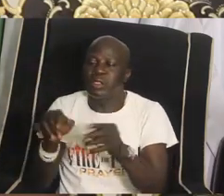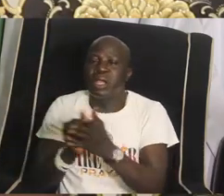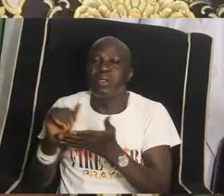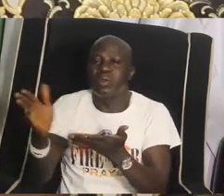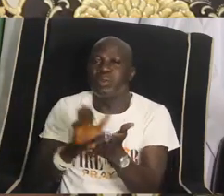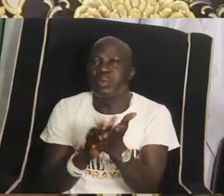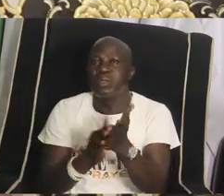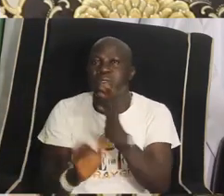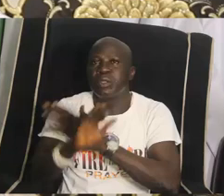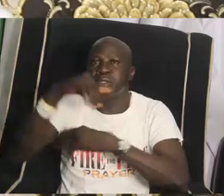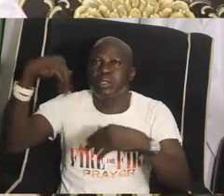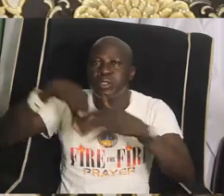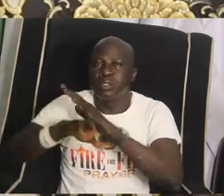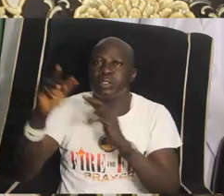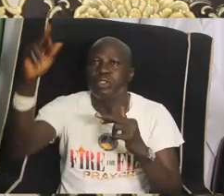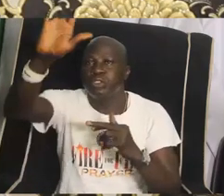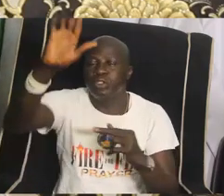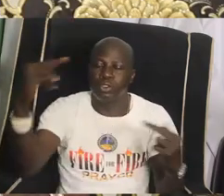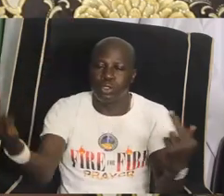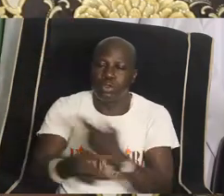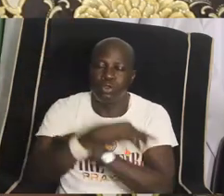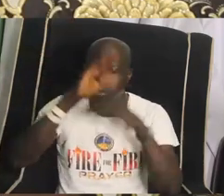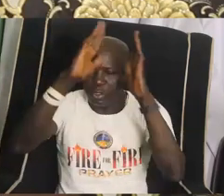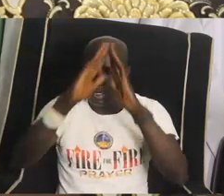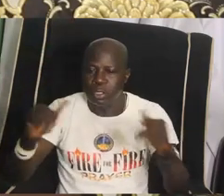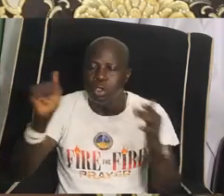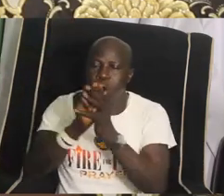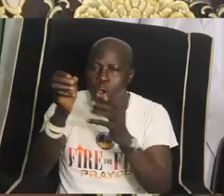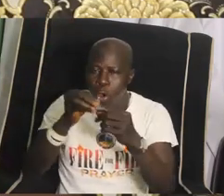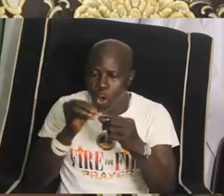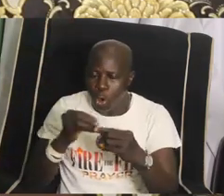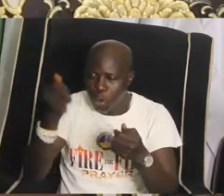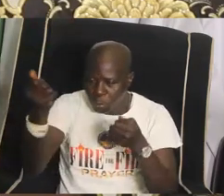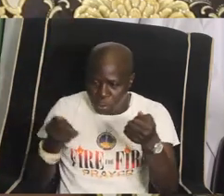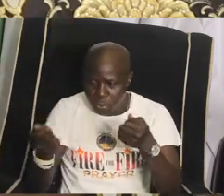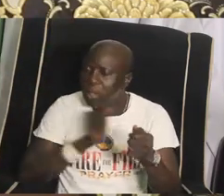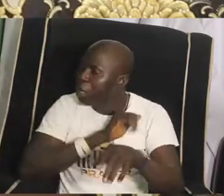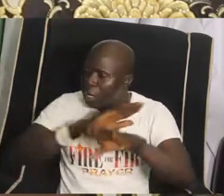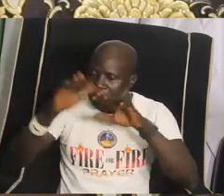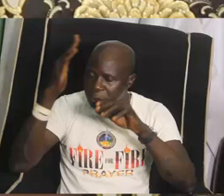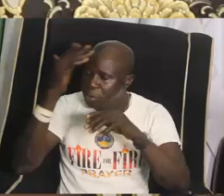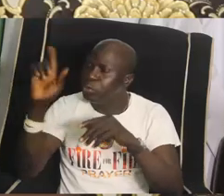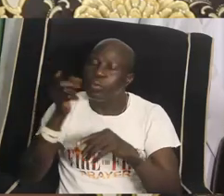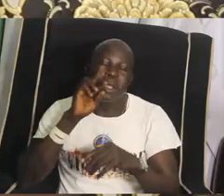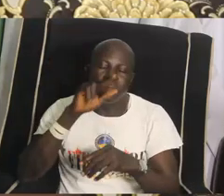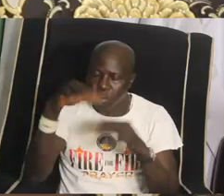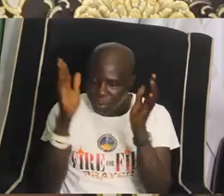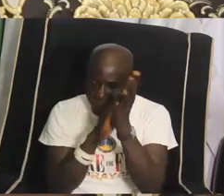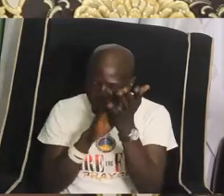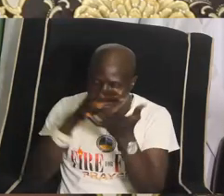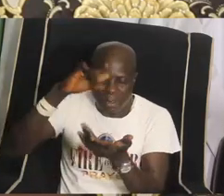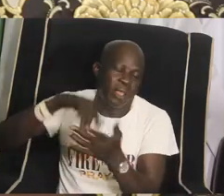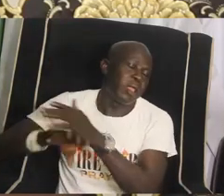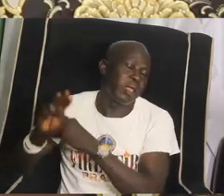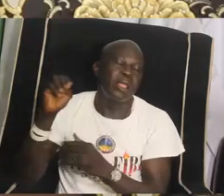today. Praise God in your room. Ninu ile yen. In your house. Boya nu moto ni. In your car. Mi mo bi ti o tin yin logo. I don't know where you be glorifying.